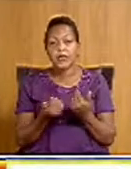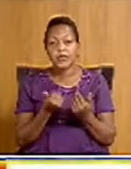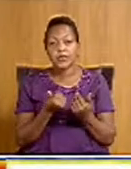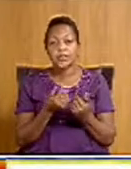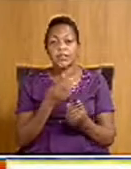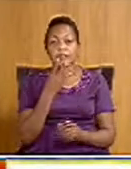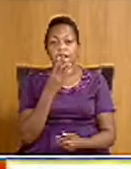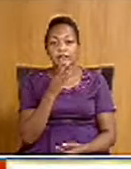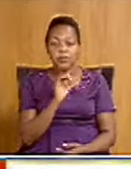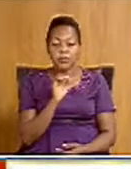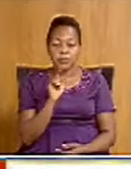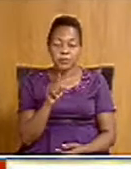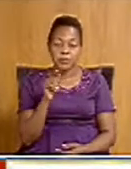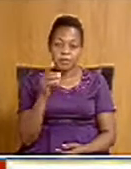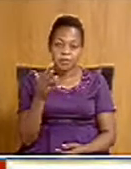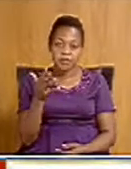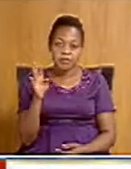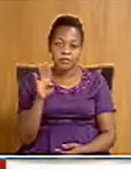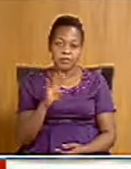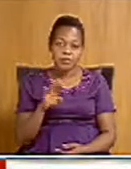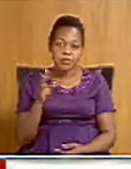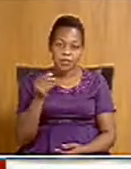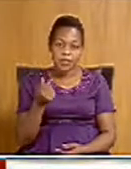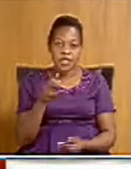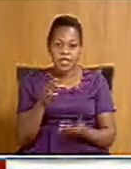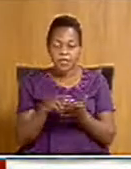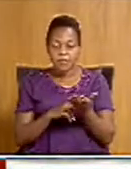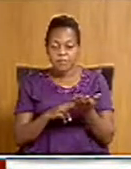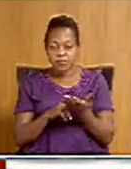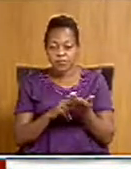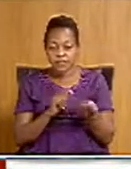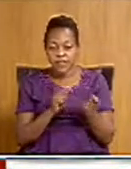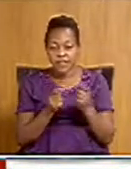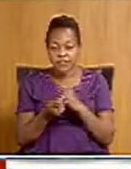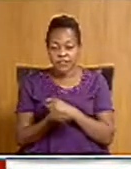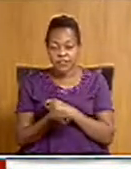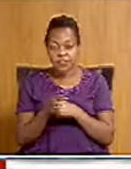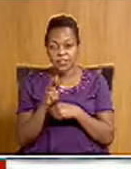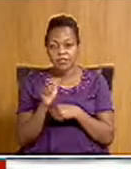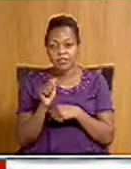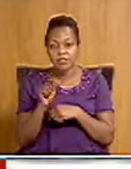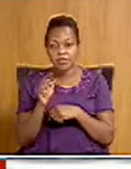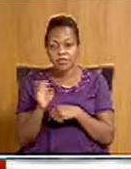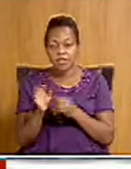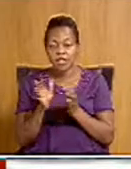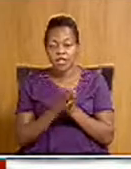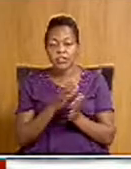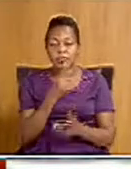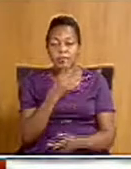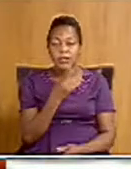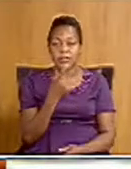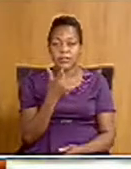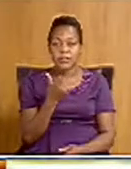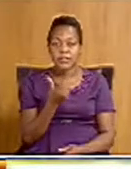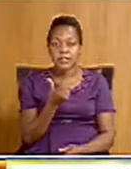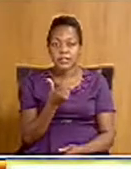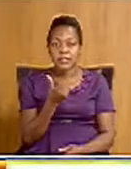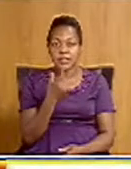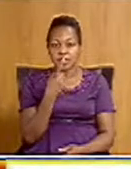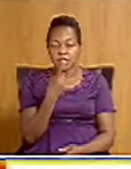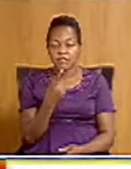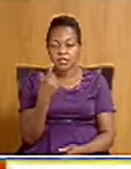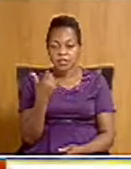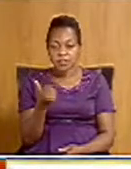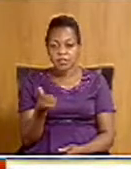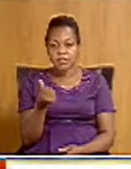at 40.5 billion if you use the exchange rate method and 116 billion if you use the